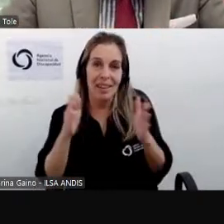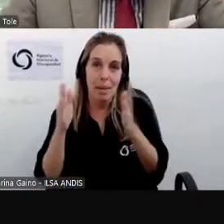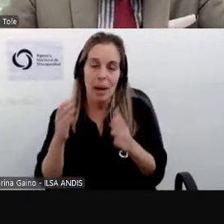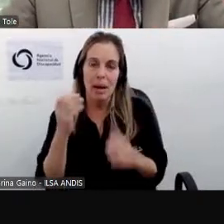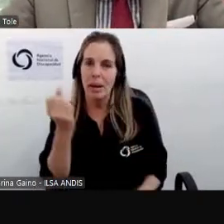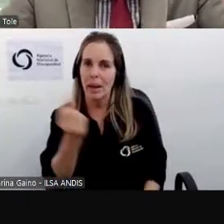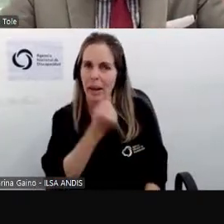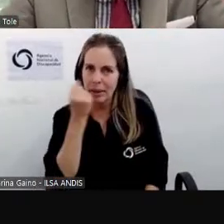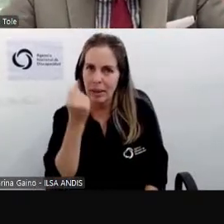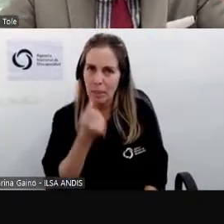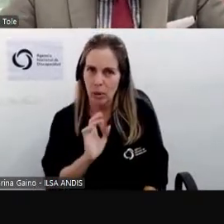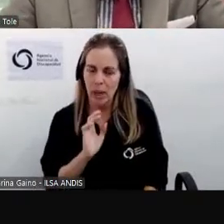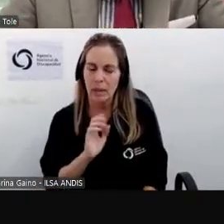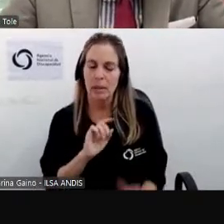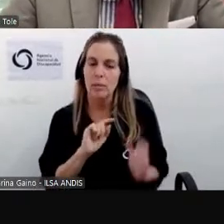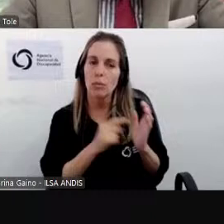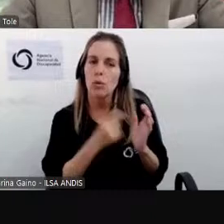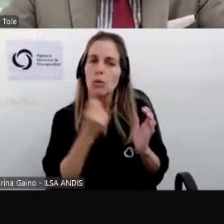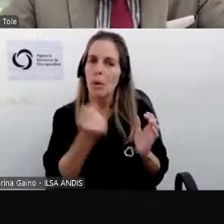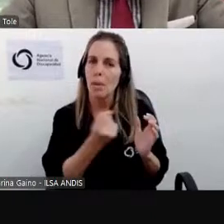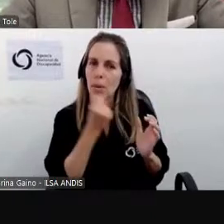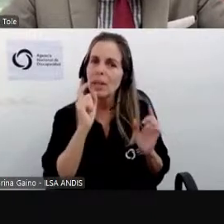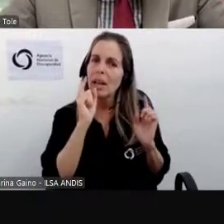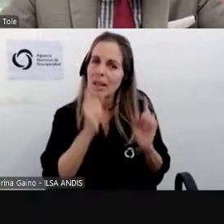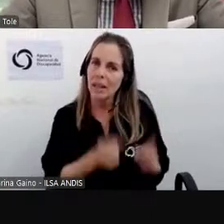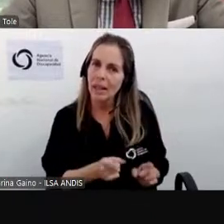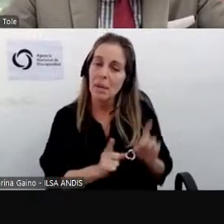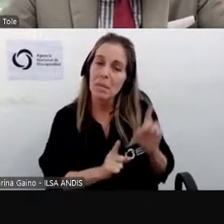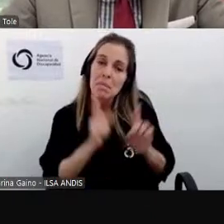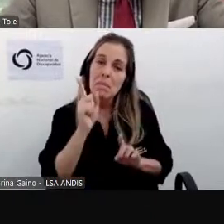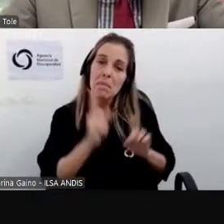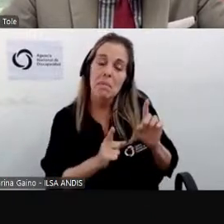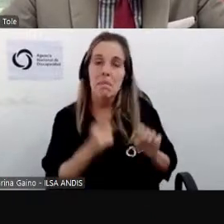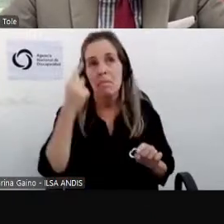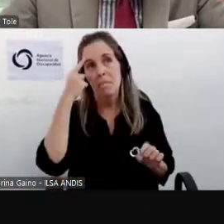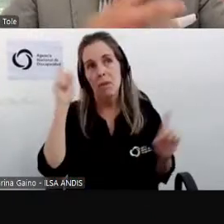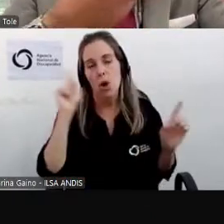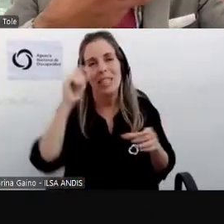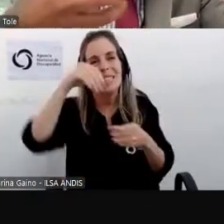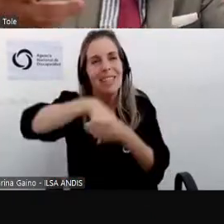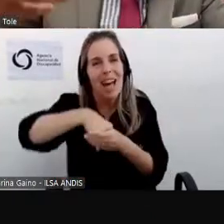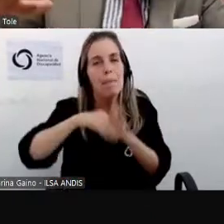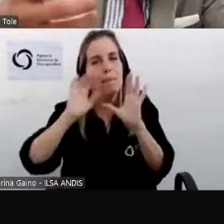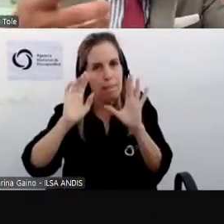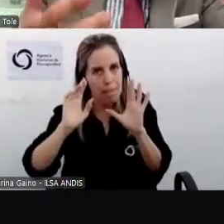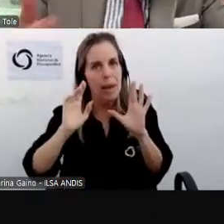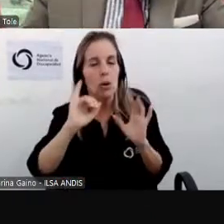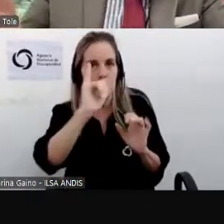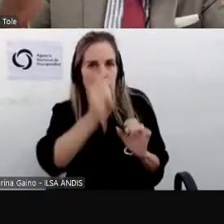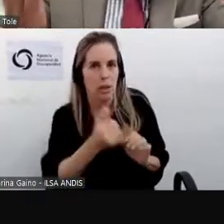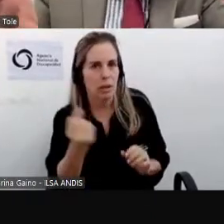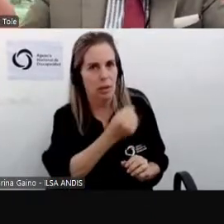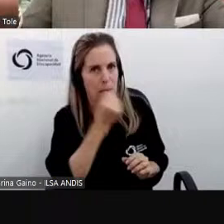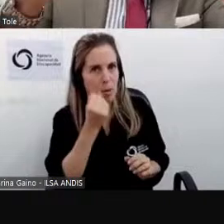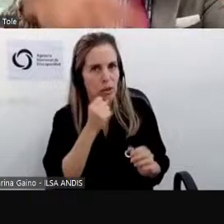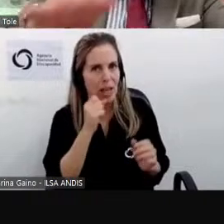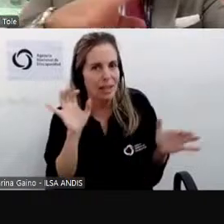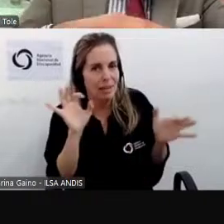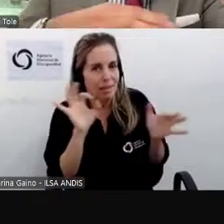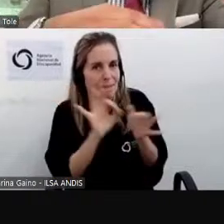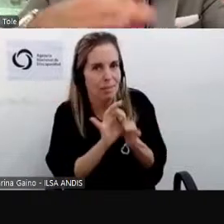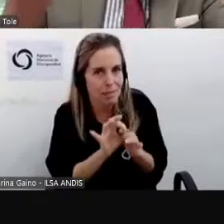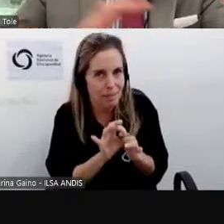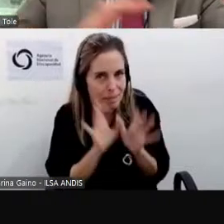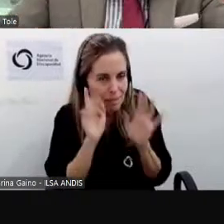proportionality, the aim shall be taken into account at all times. An important element that for many is not part of due diligence,